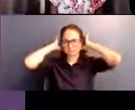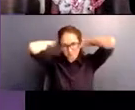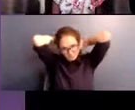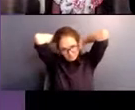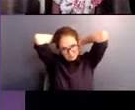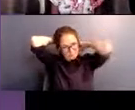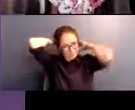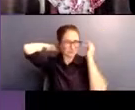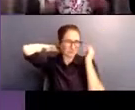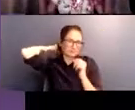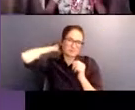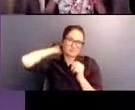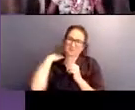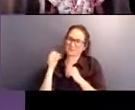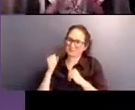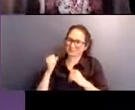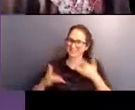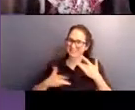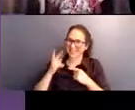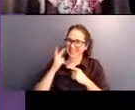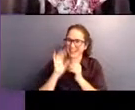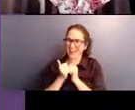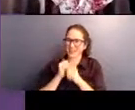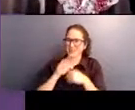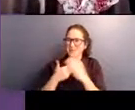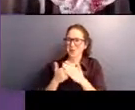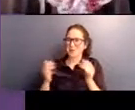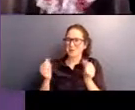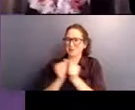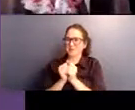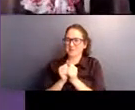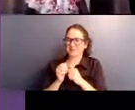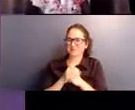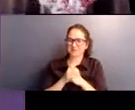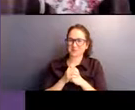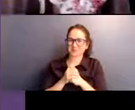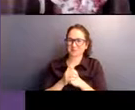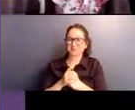Yes, I'm excited. I'm excited to hear how we bring this all together, Felicia.